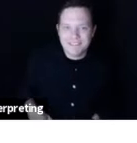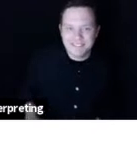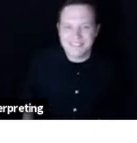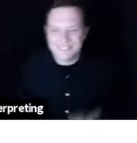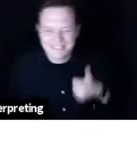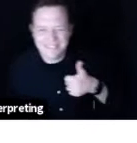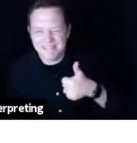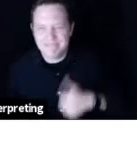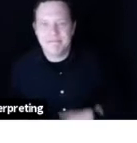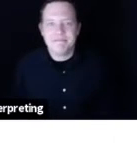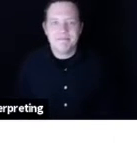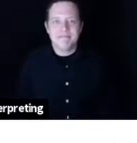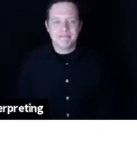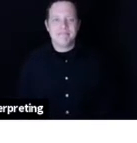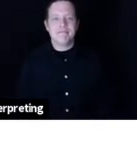Great.